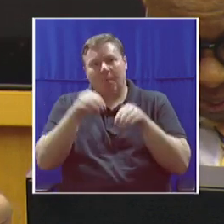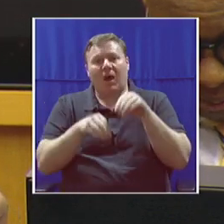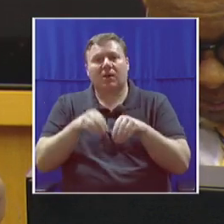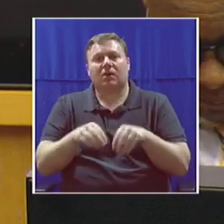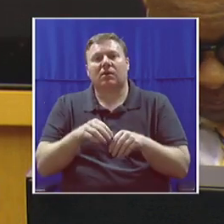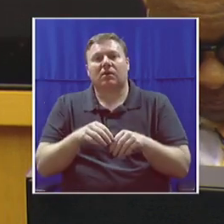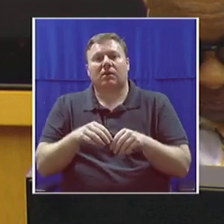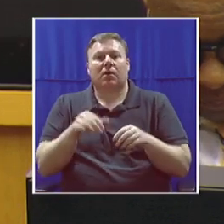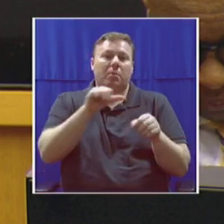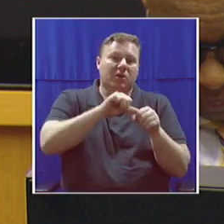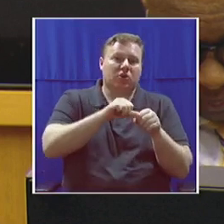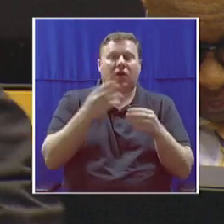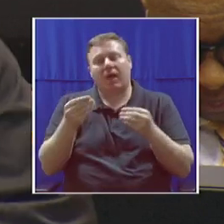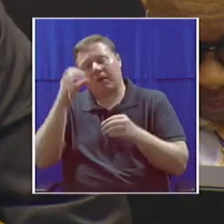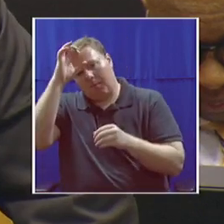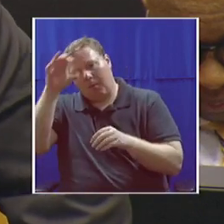petroleum